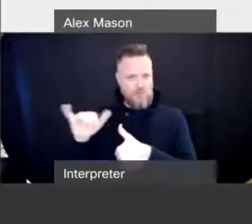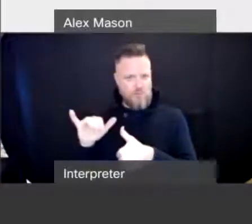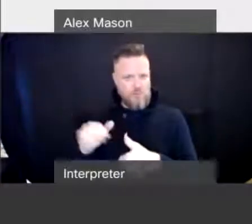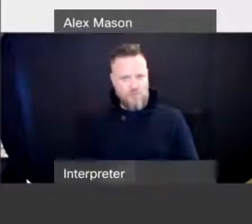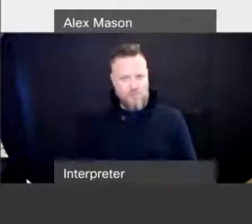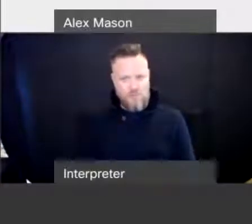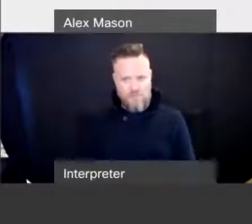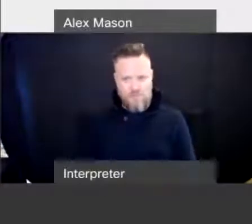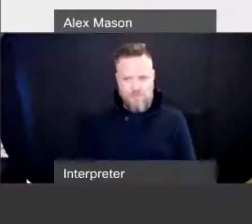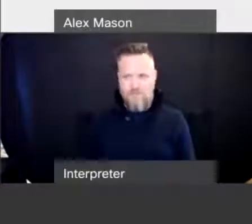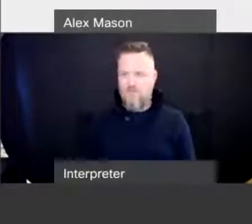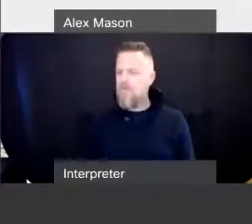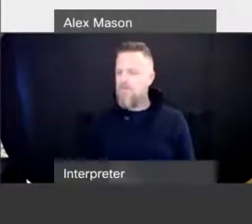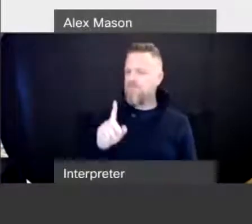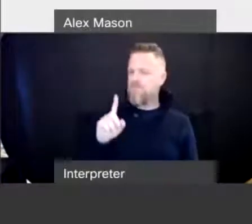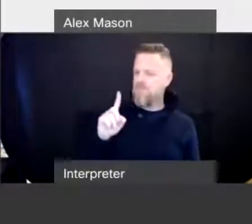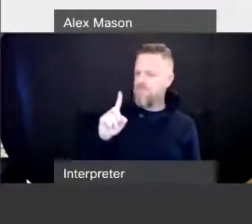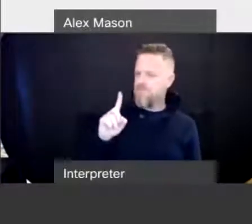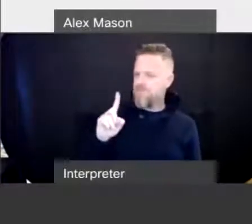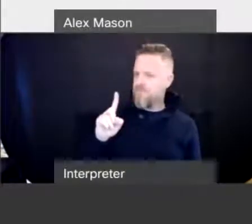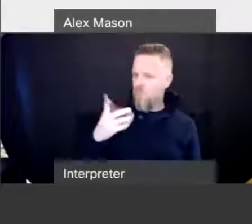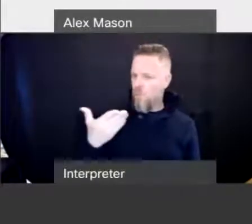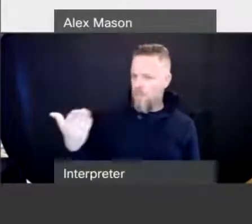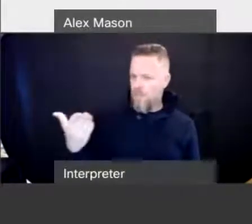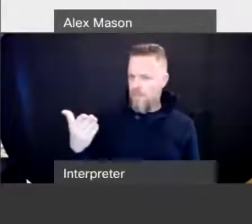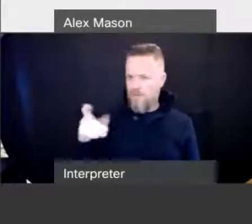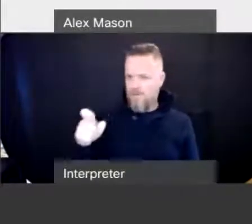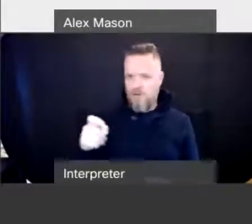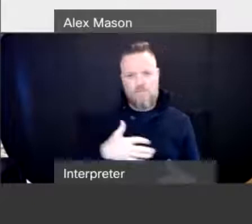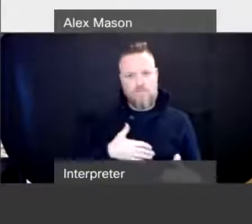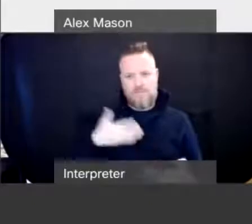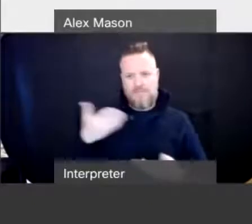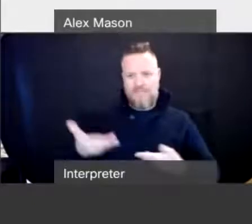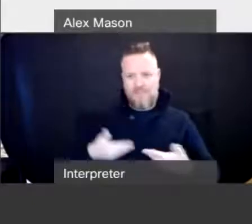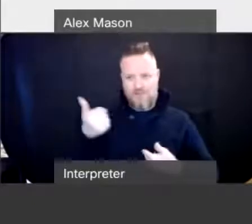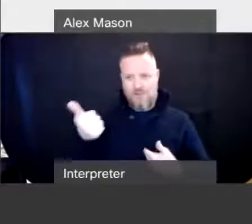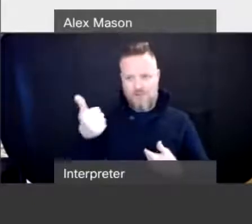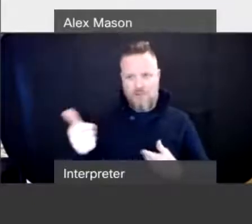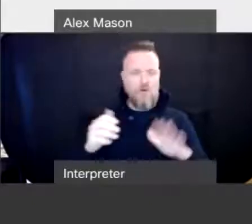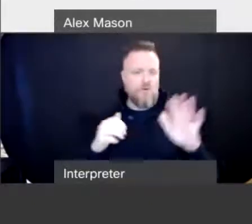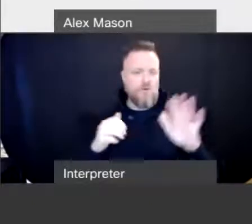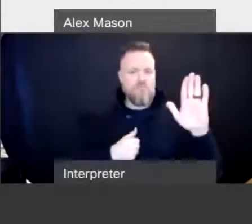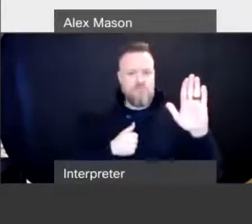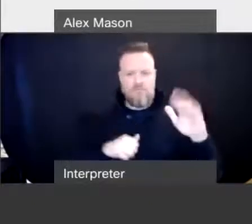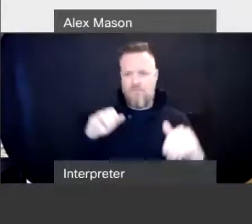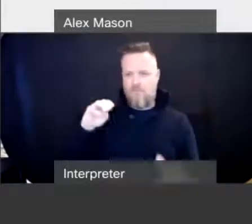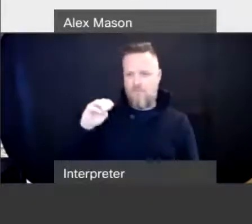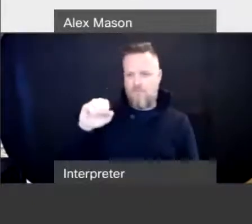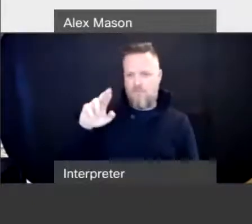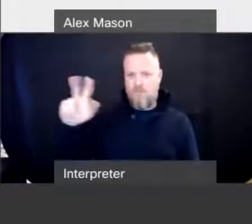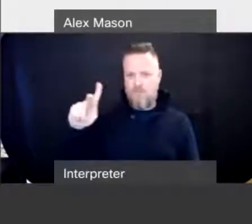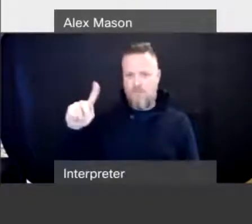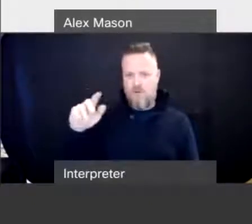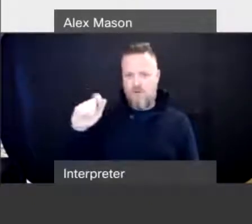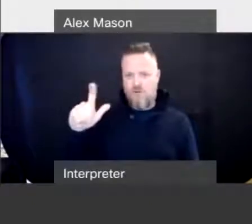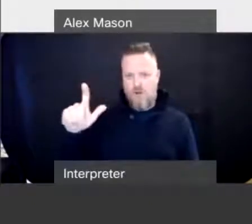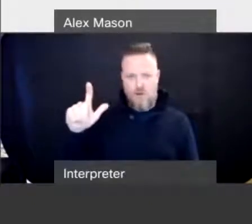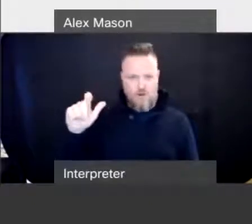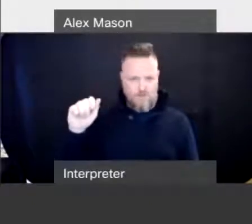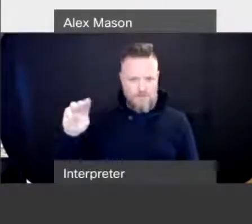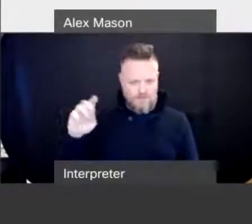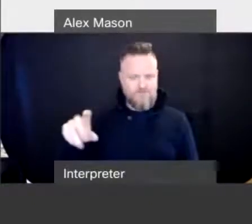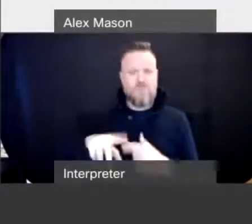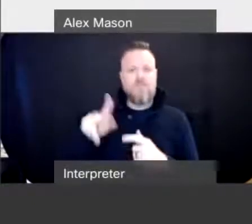One thing to remember is... Please introduce yourself. Oh, I'm sorry. Mark Tallman, Kansas Association of School Boards.